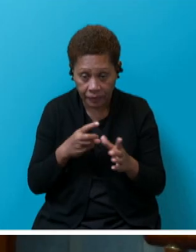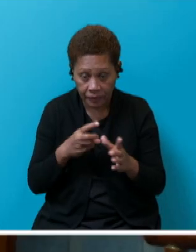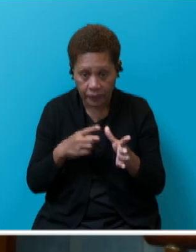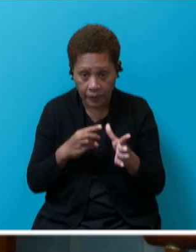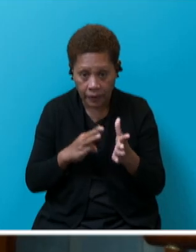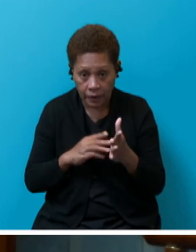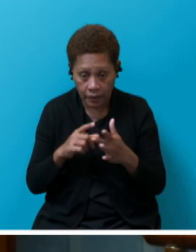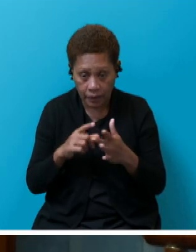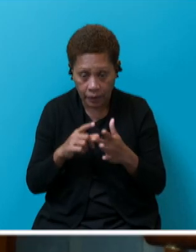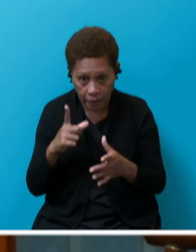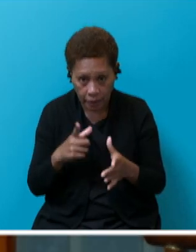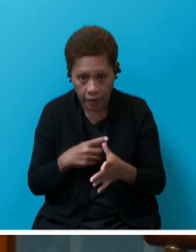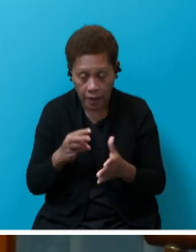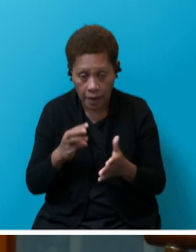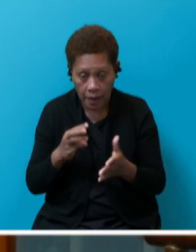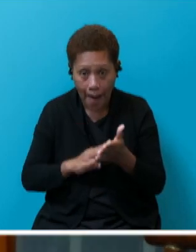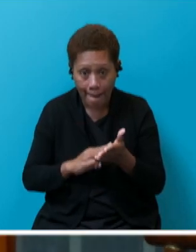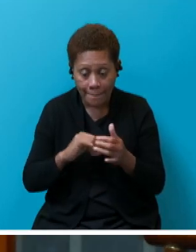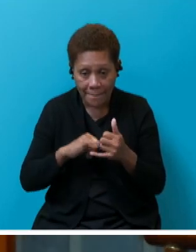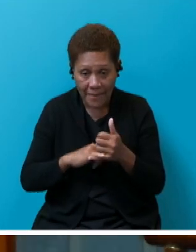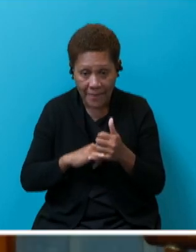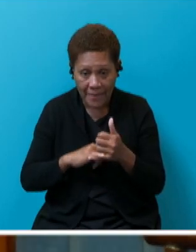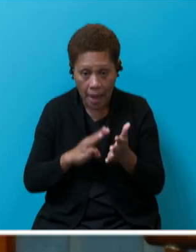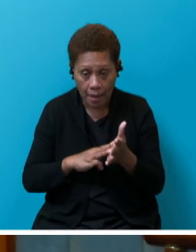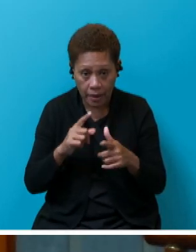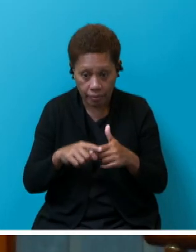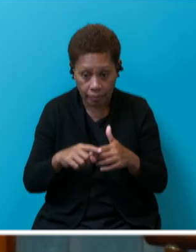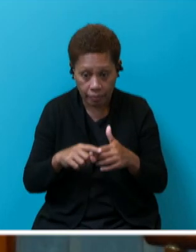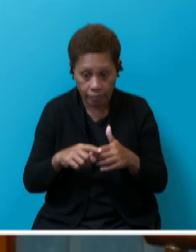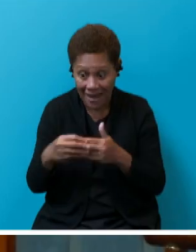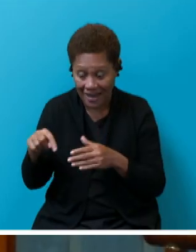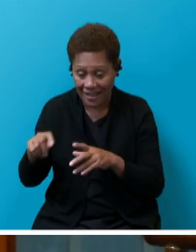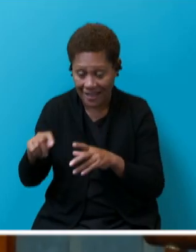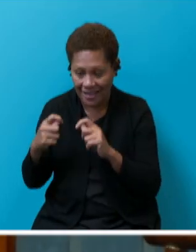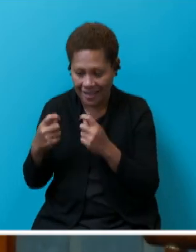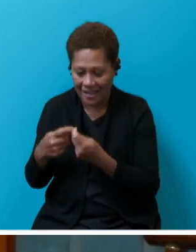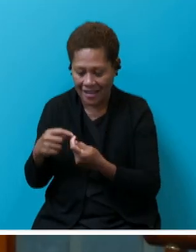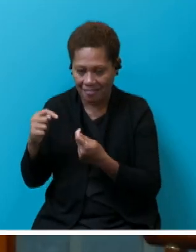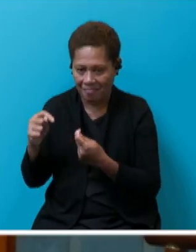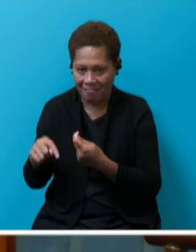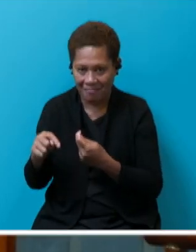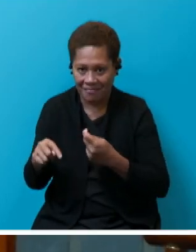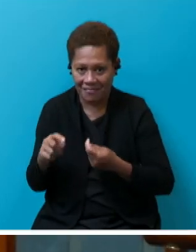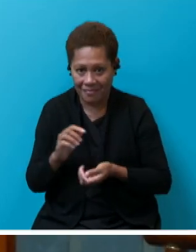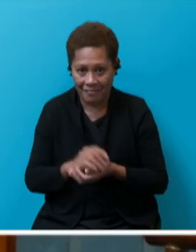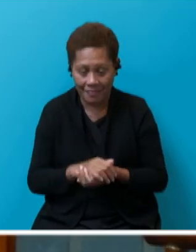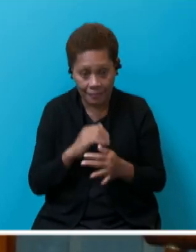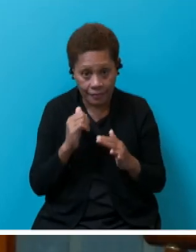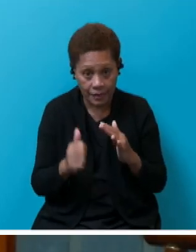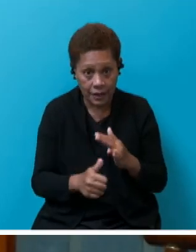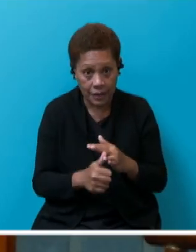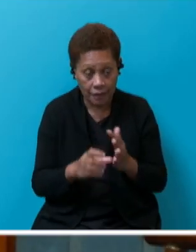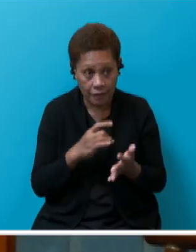for MSMEs and the leadership team on this initiative. Access to finance